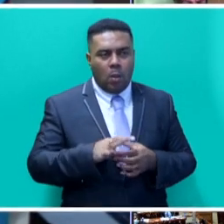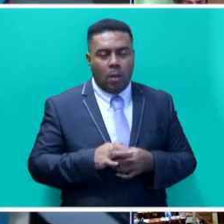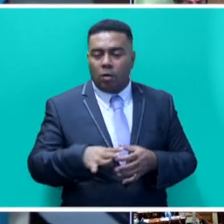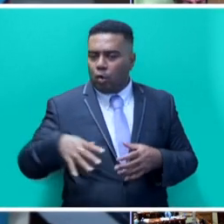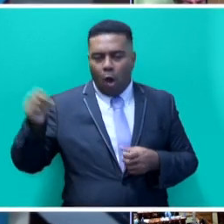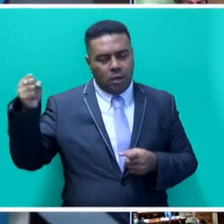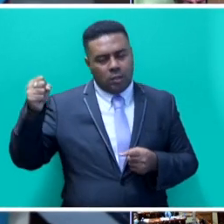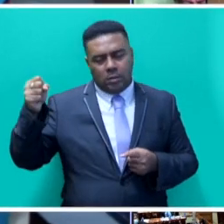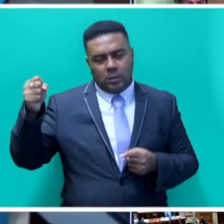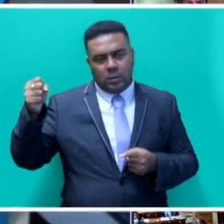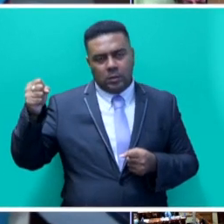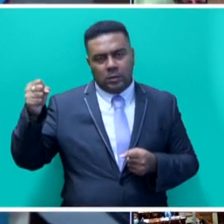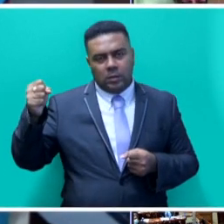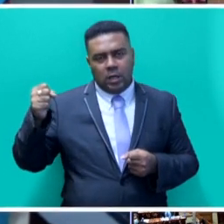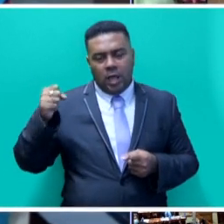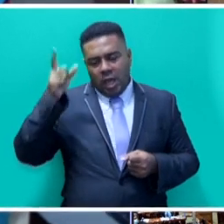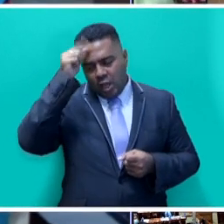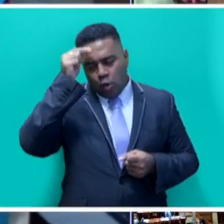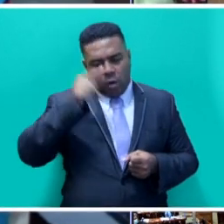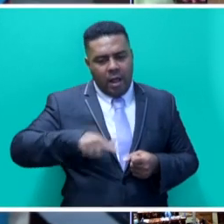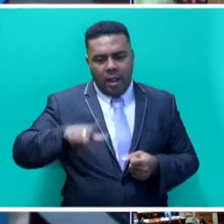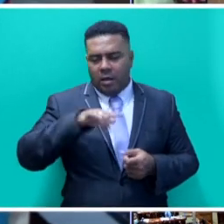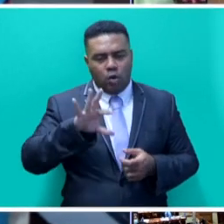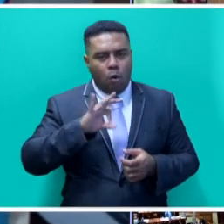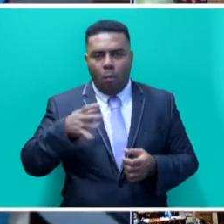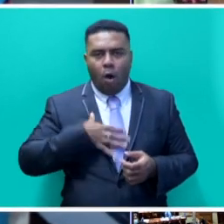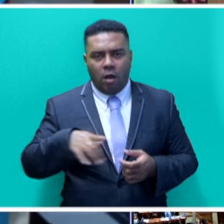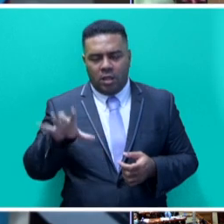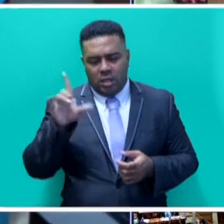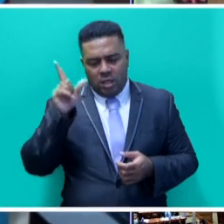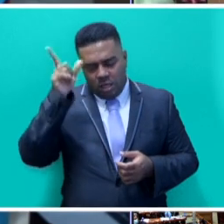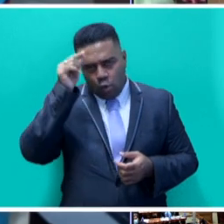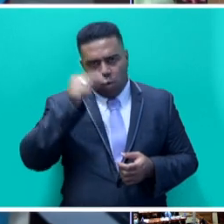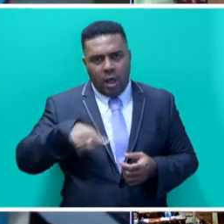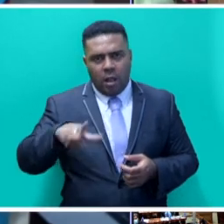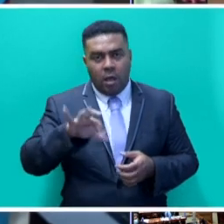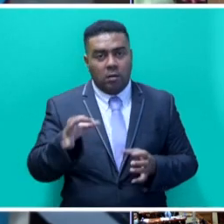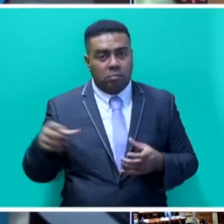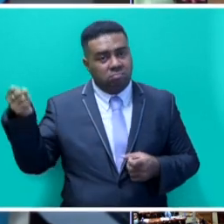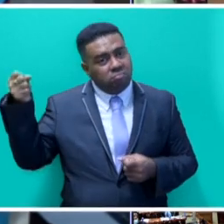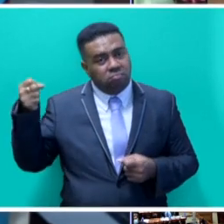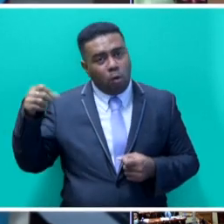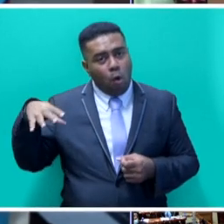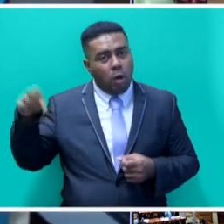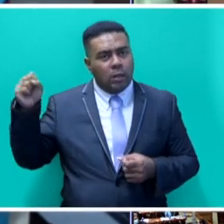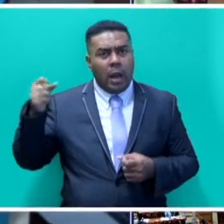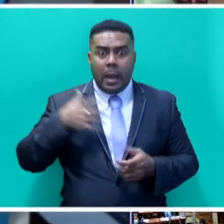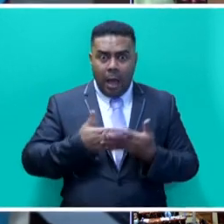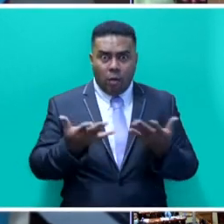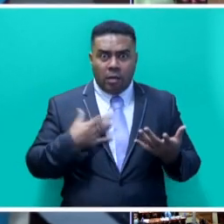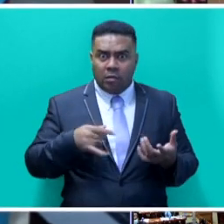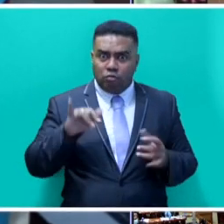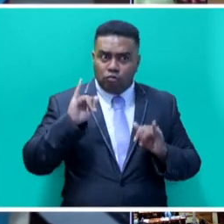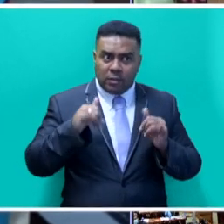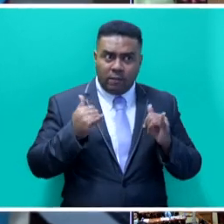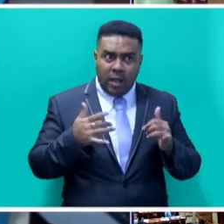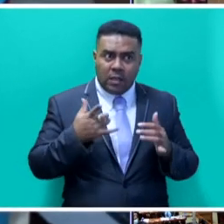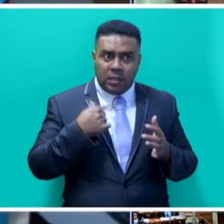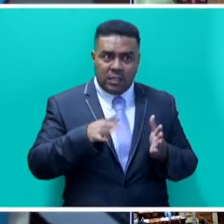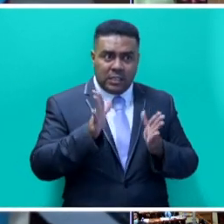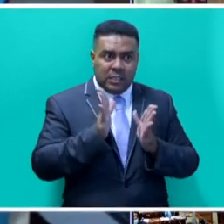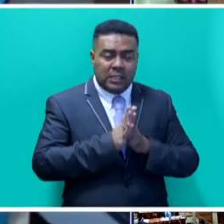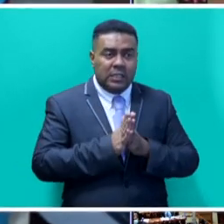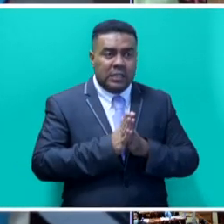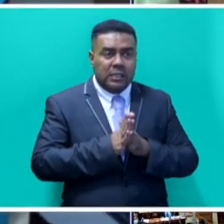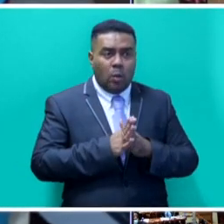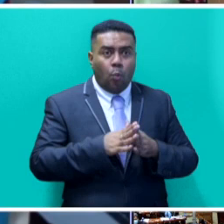Gone. No more with Itaukei. They are now justifying that with the subject of a